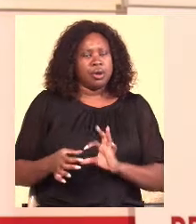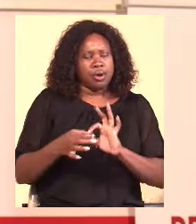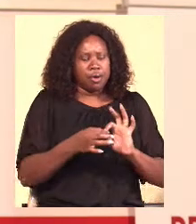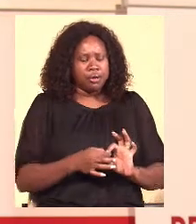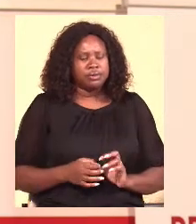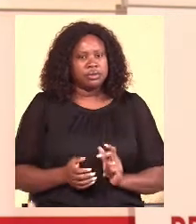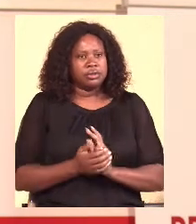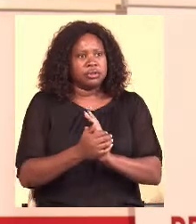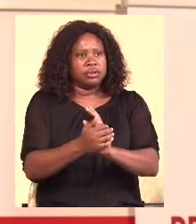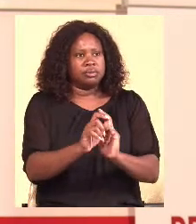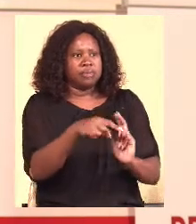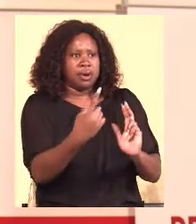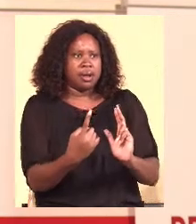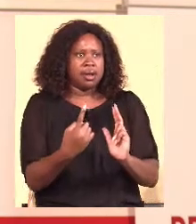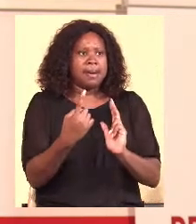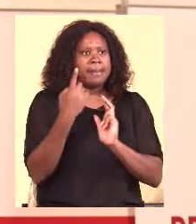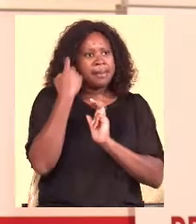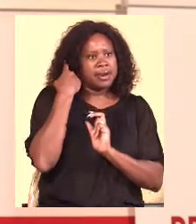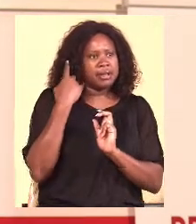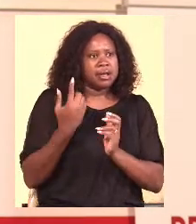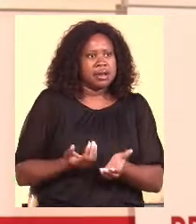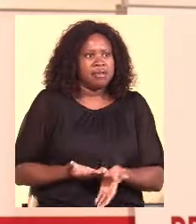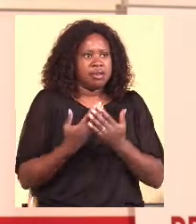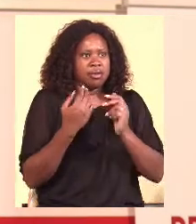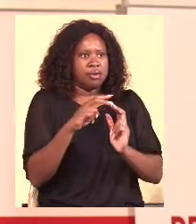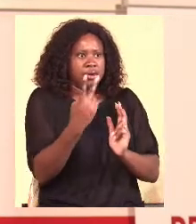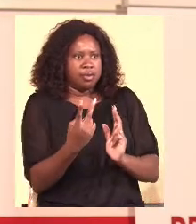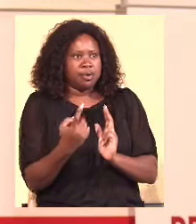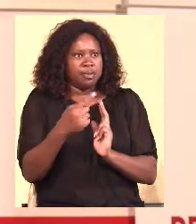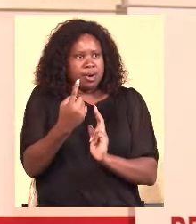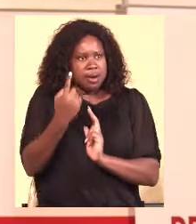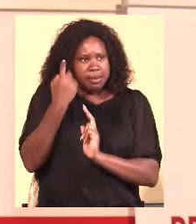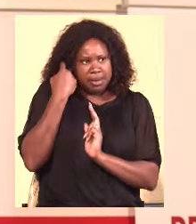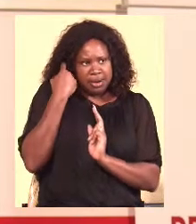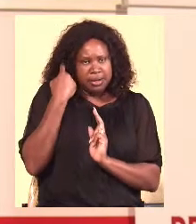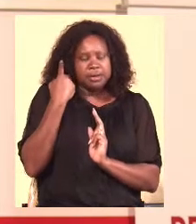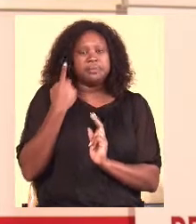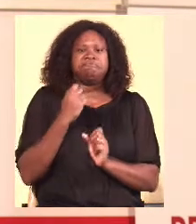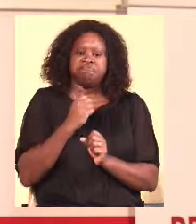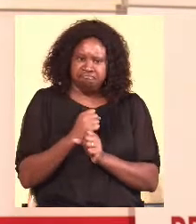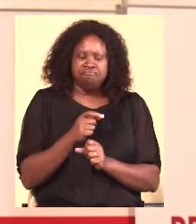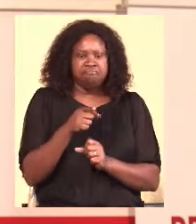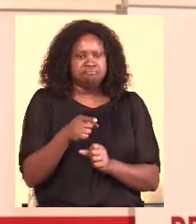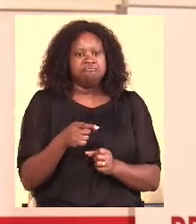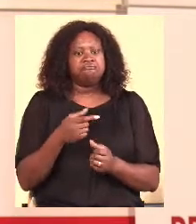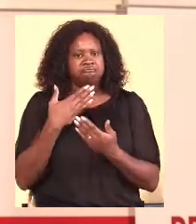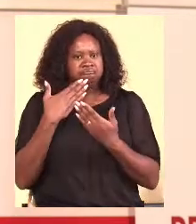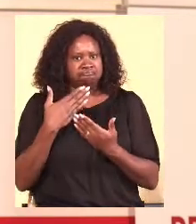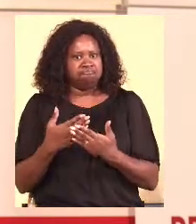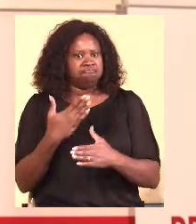Minister, assisted by the Deputy Prime Minister, is also worth mentioning.